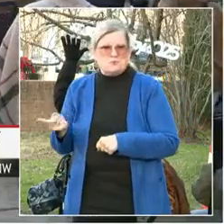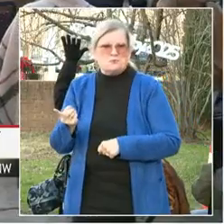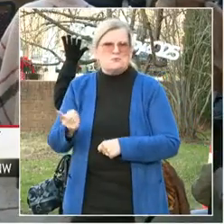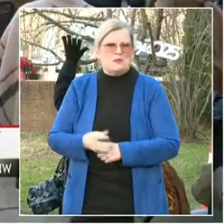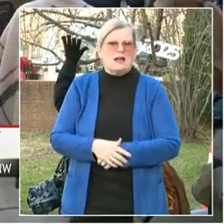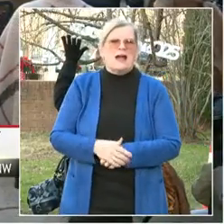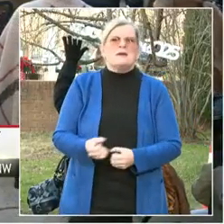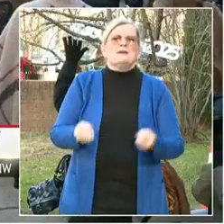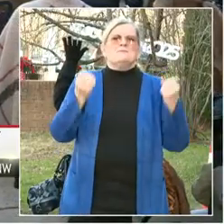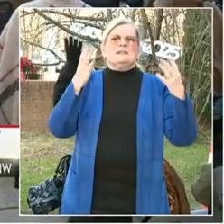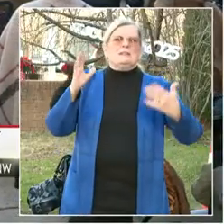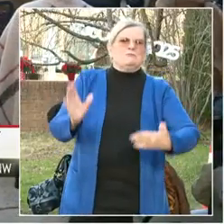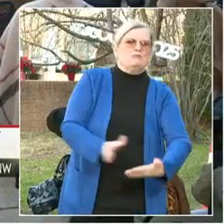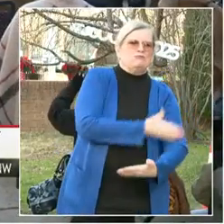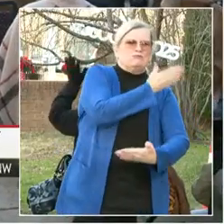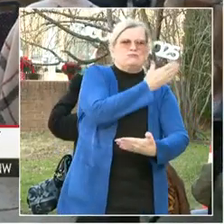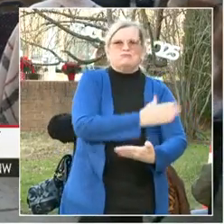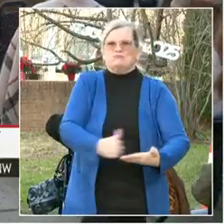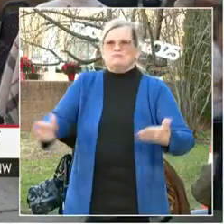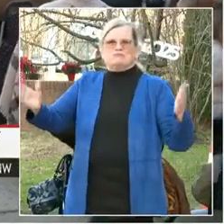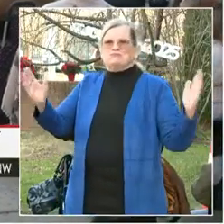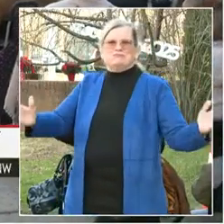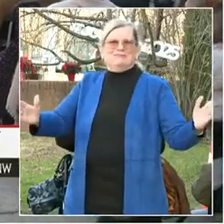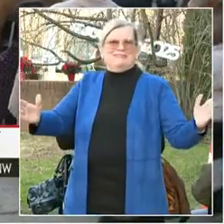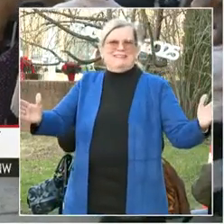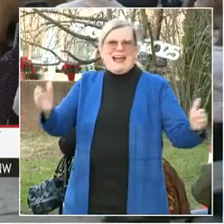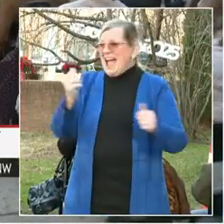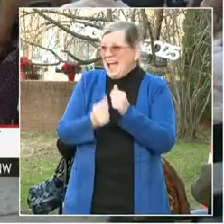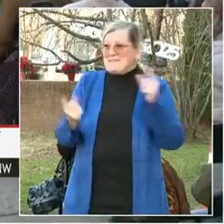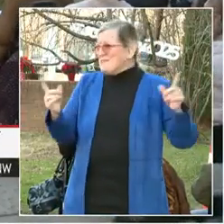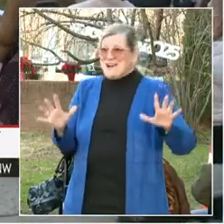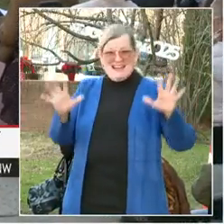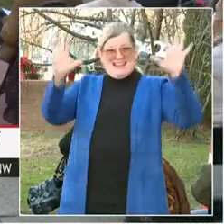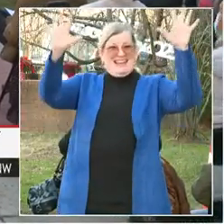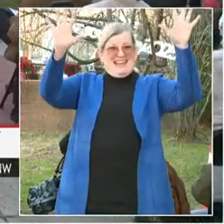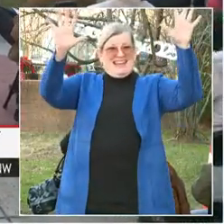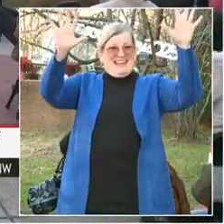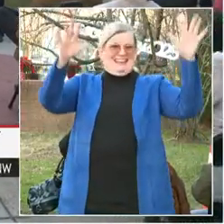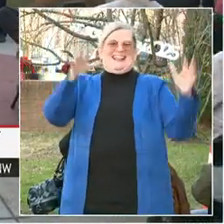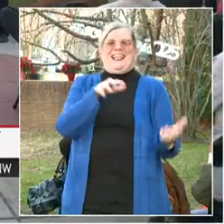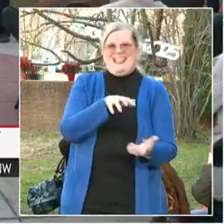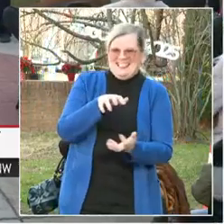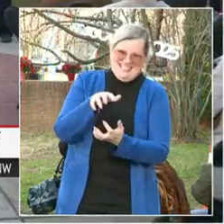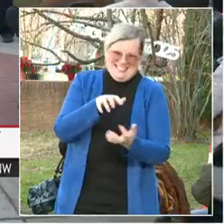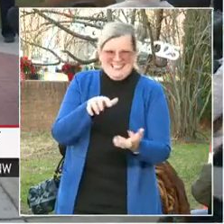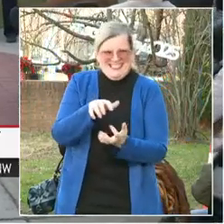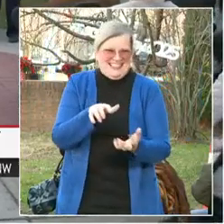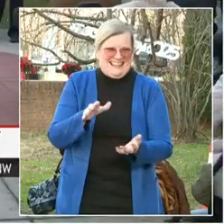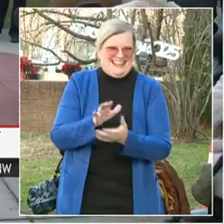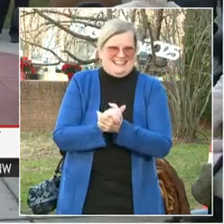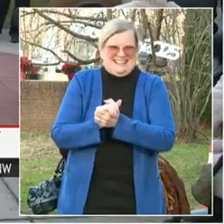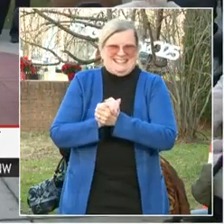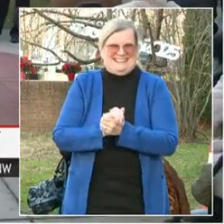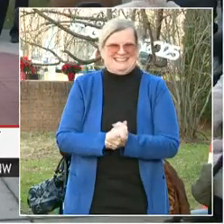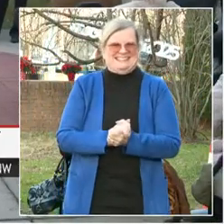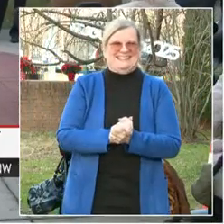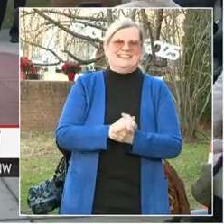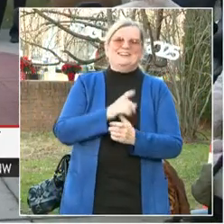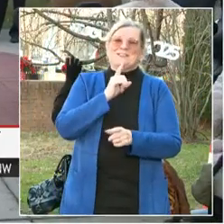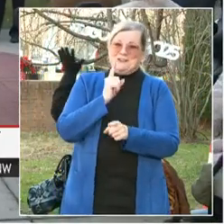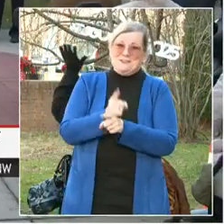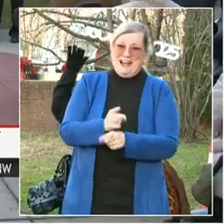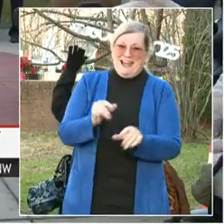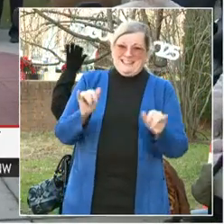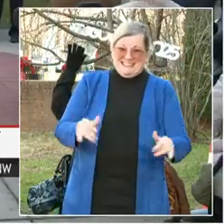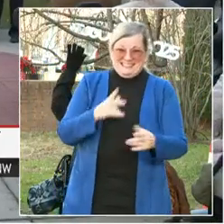between. All right, so everybody has their hands up, right? Pastor Daniels, you're the witness? All right. So with those hands still up, wait, we need